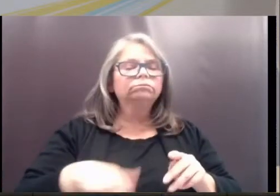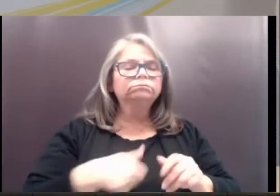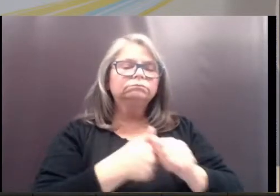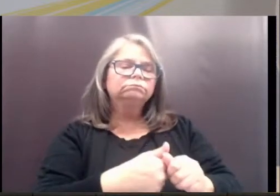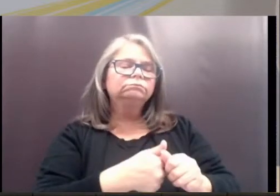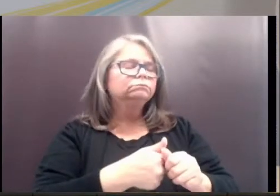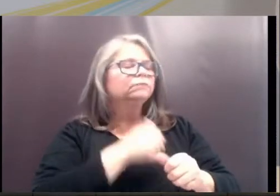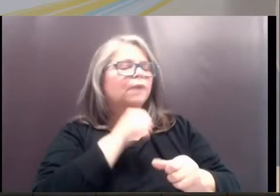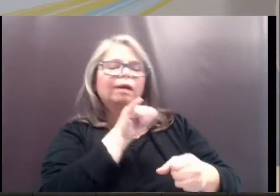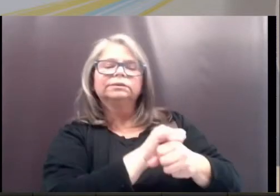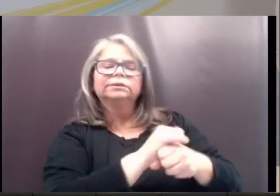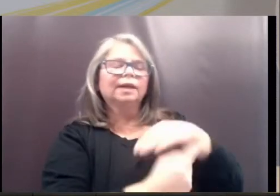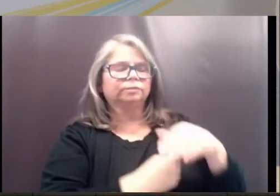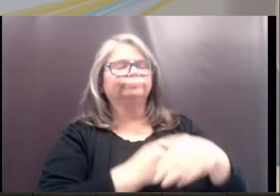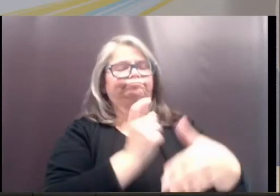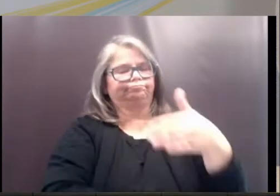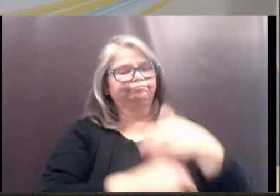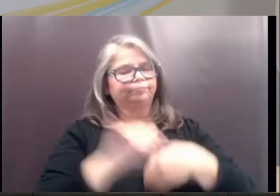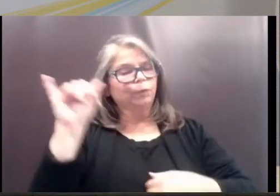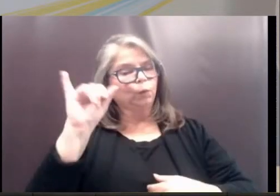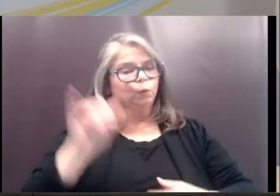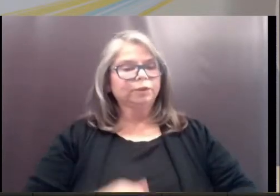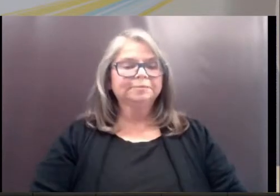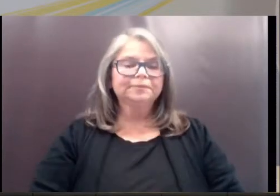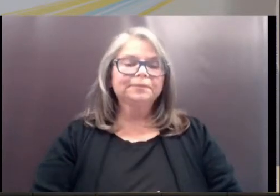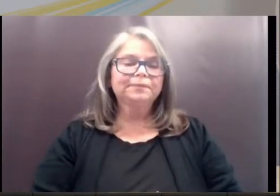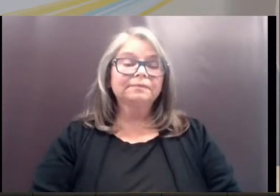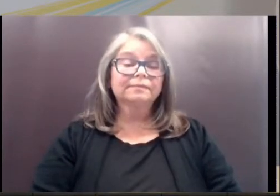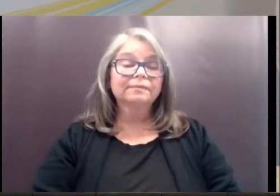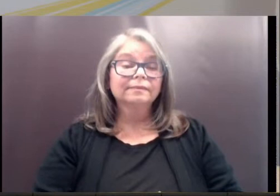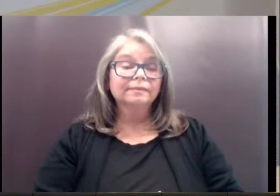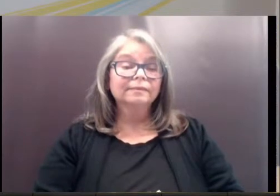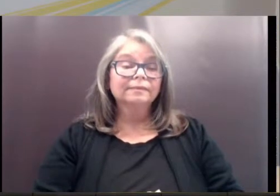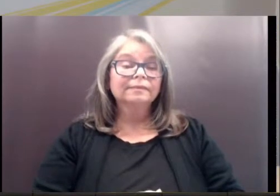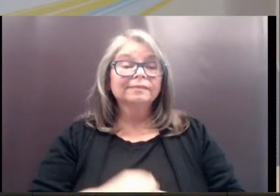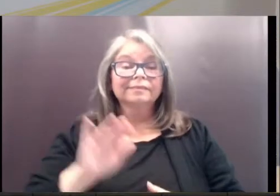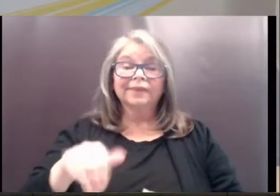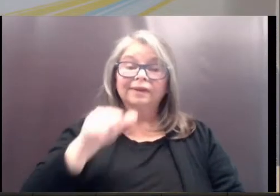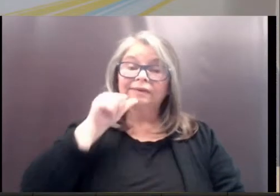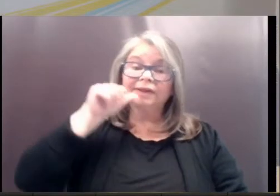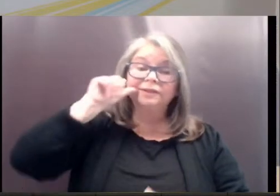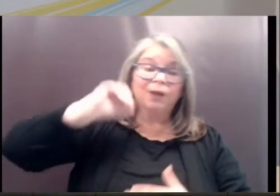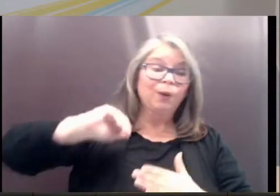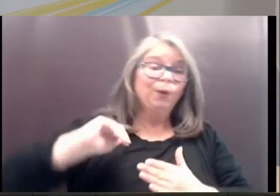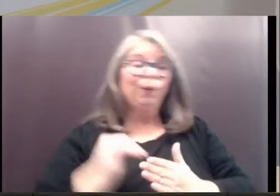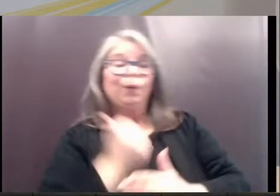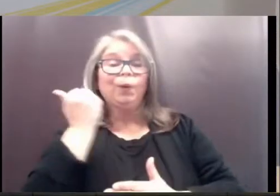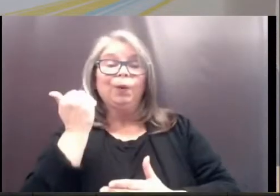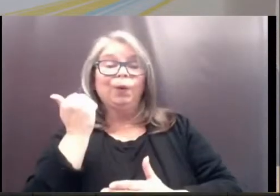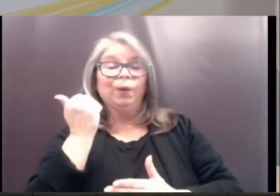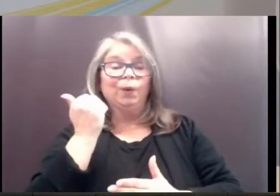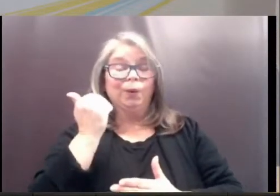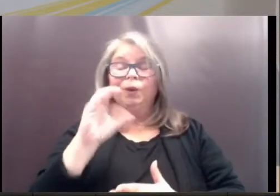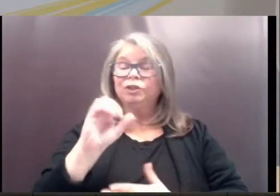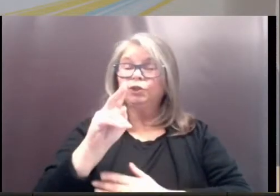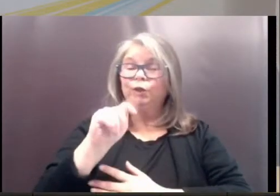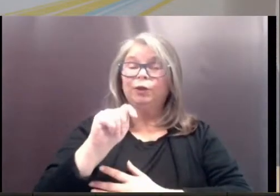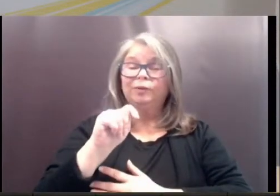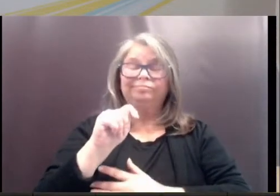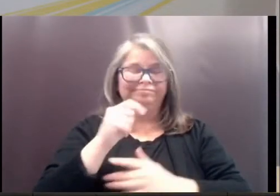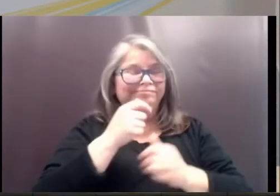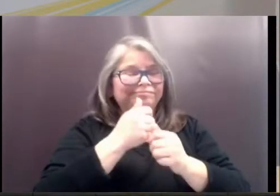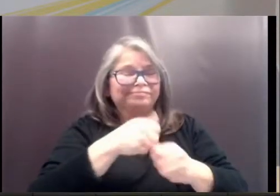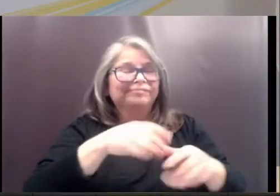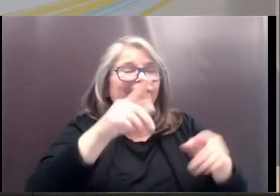The 2-week circuit breaker measures that came into effect yesterday are important in helping to break the chain of transmission of COVID-19 and